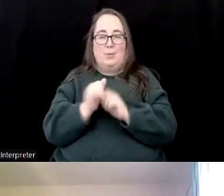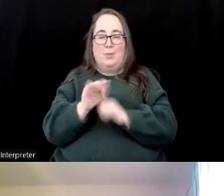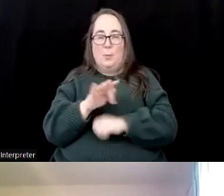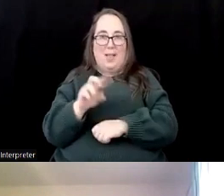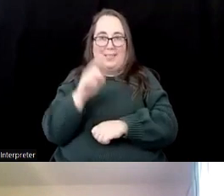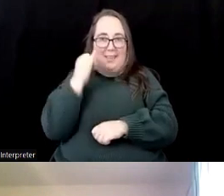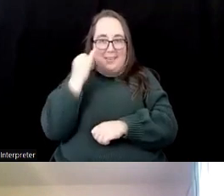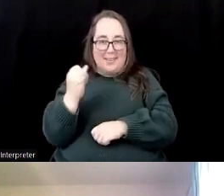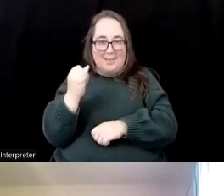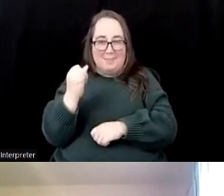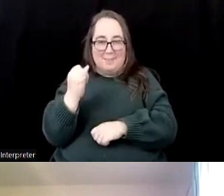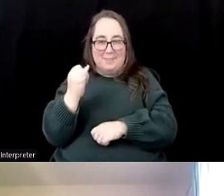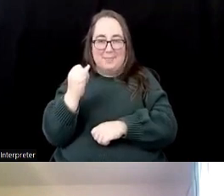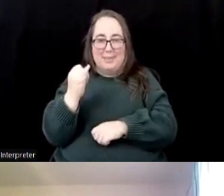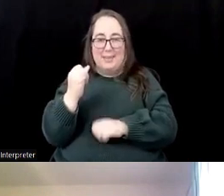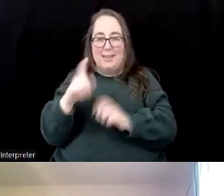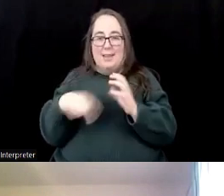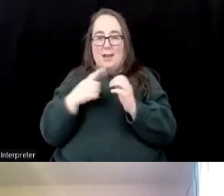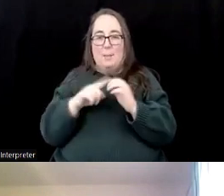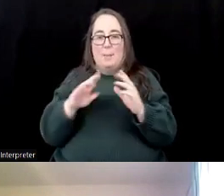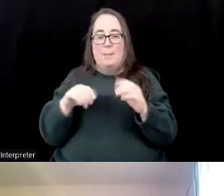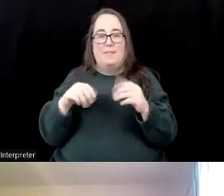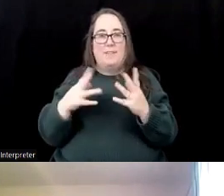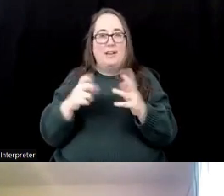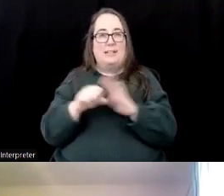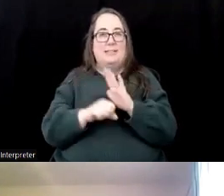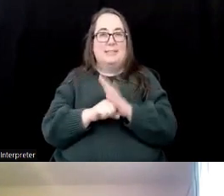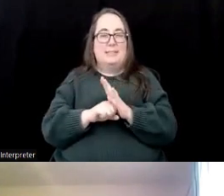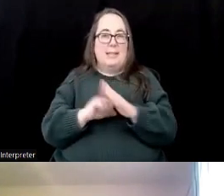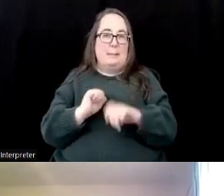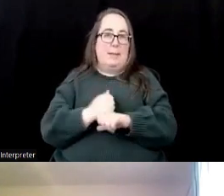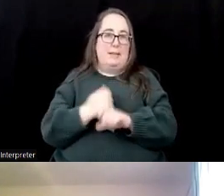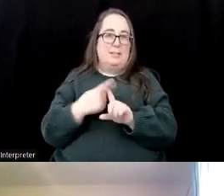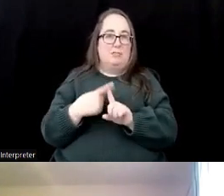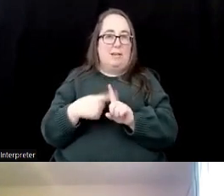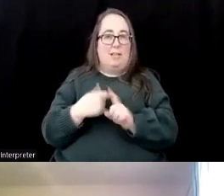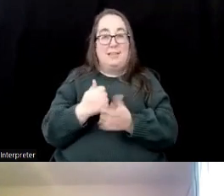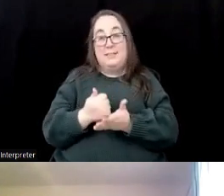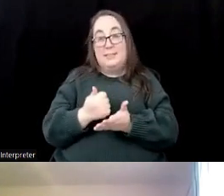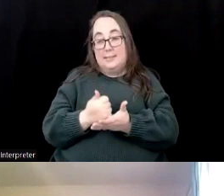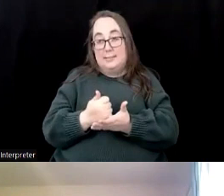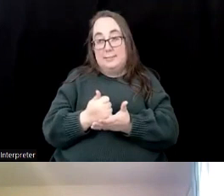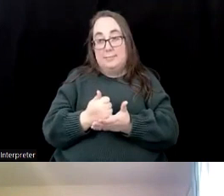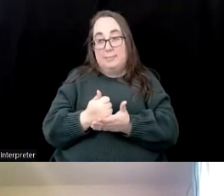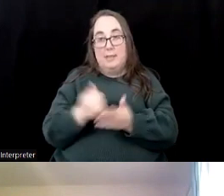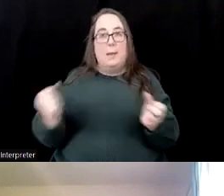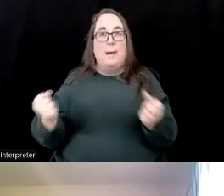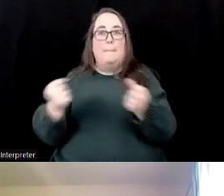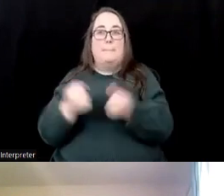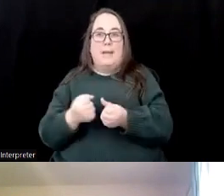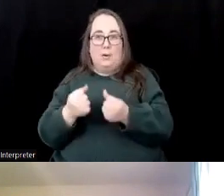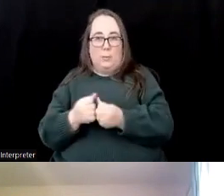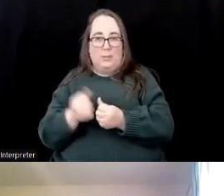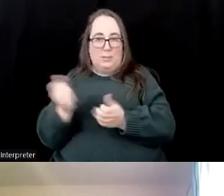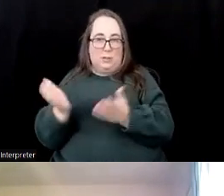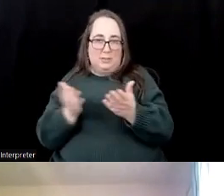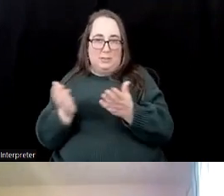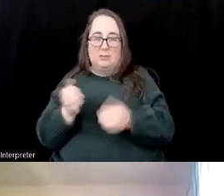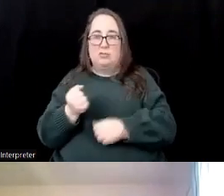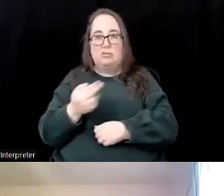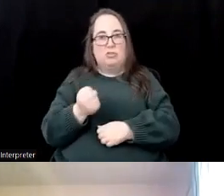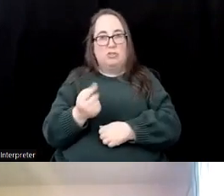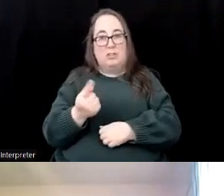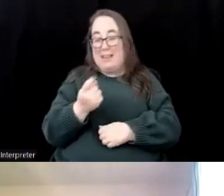idea about providing state-based rental assistance paired with services. And she asked